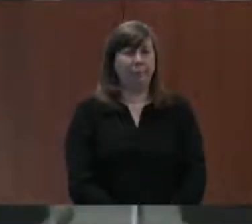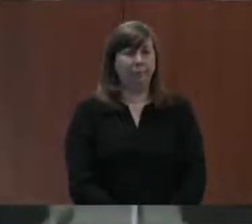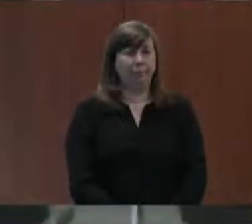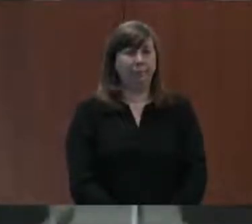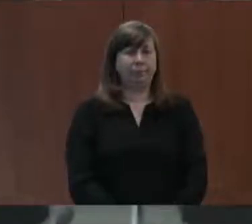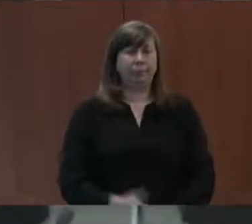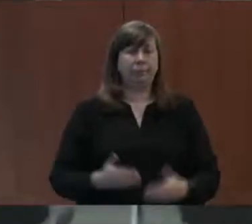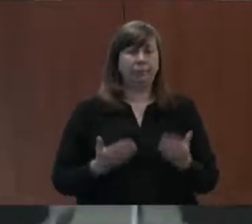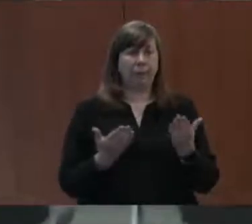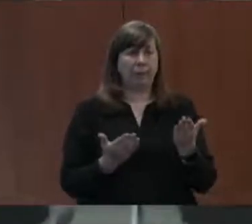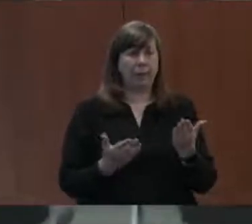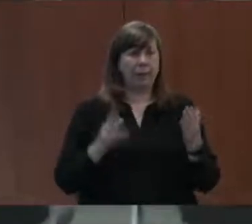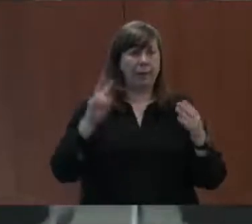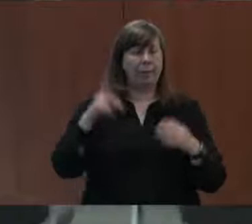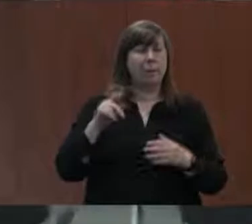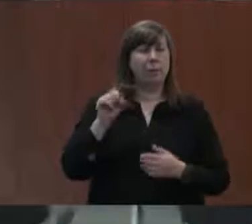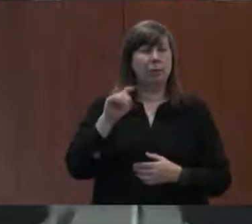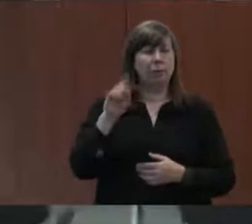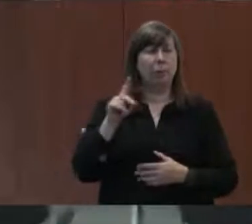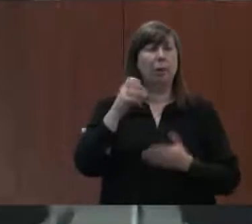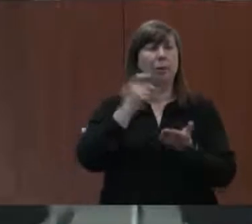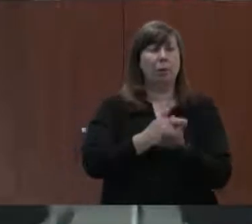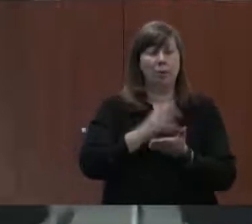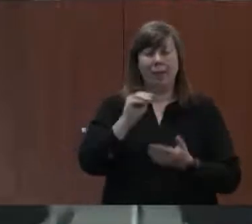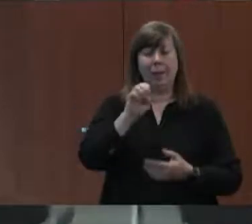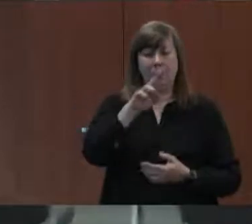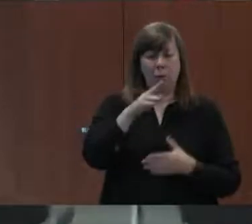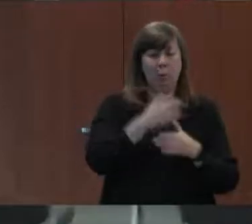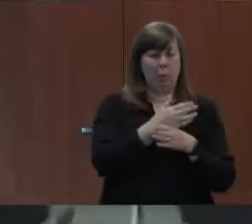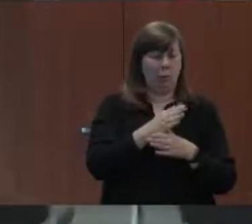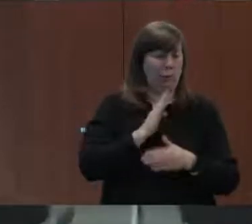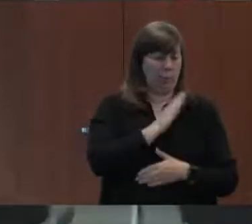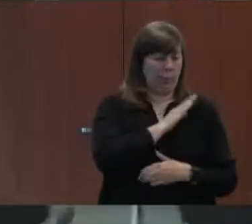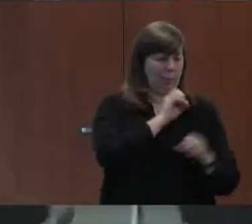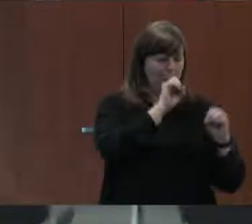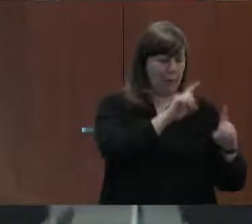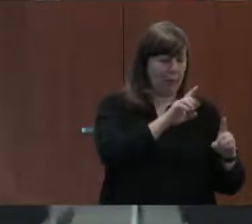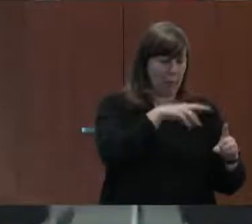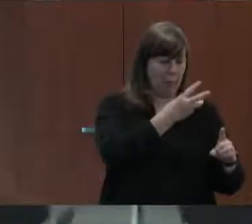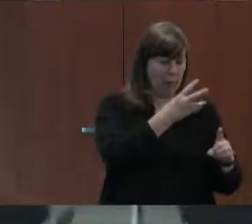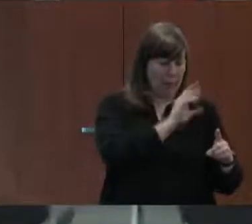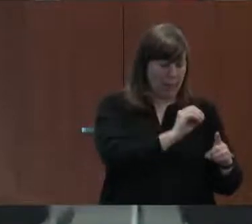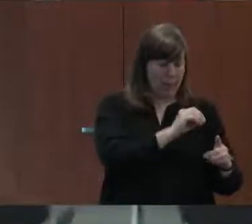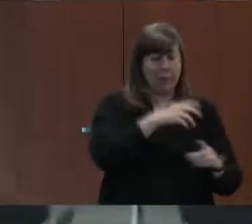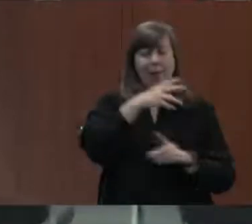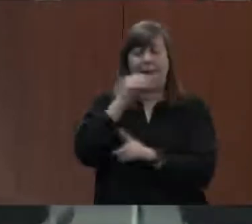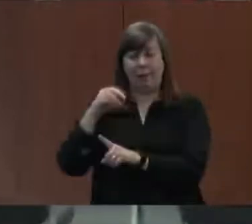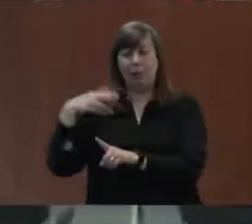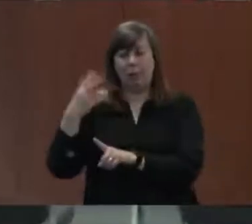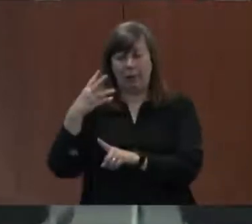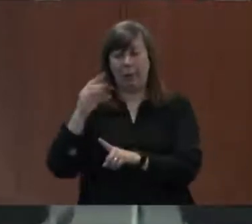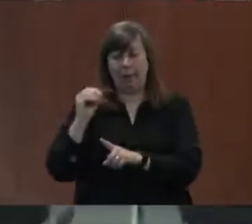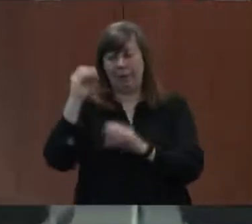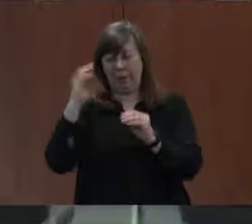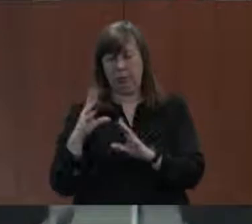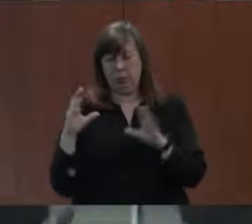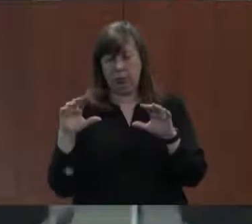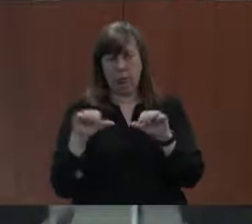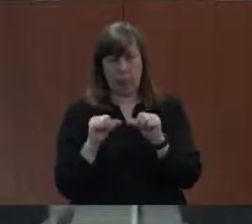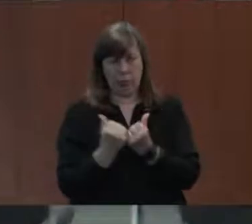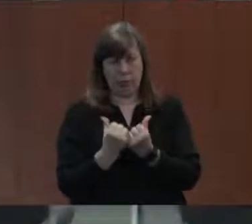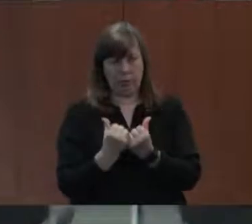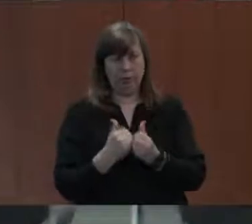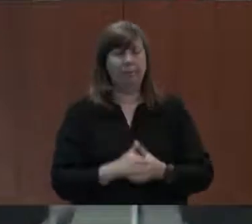Is there a motion? Vice President Stauffer, I move to approve the MOU between the Board of Education of Washington County and the Washington County Teachers